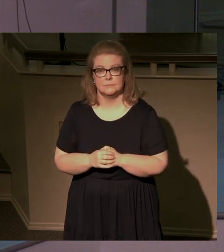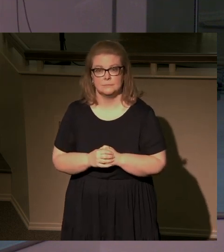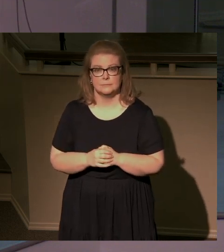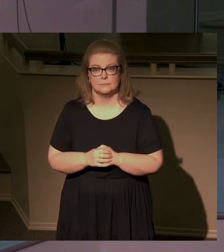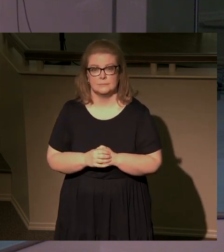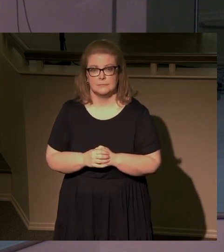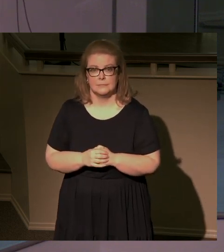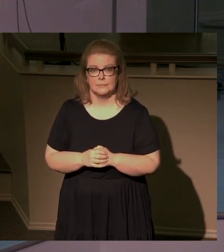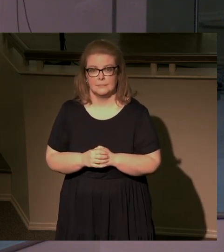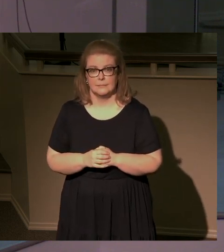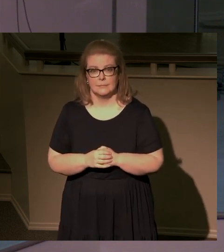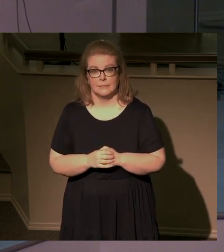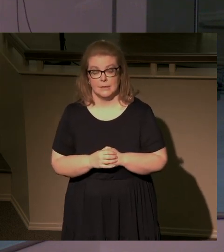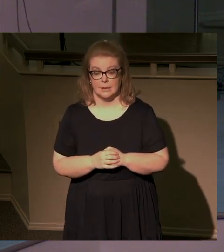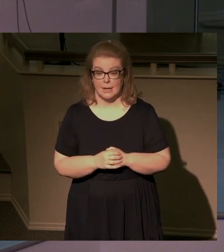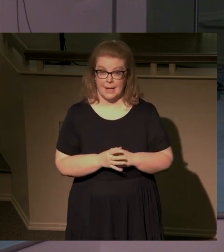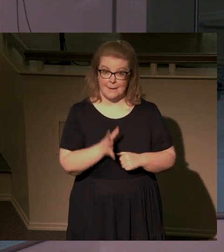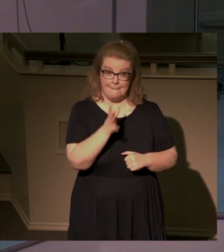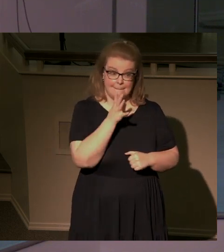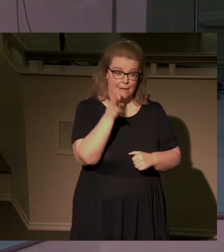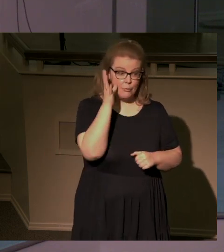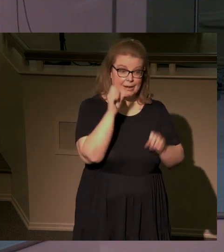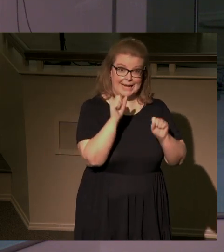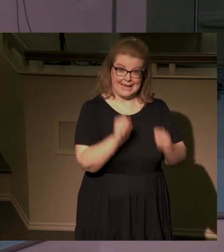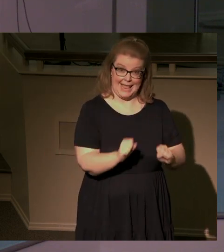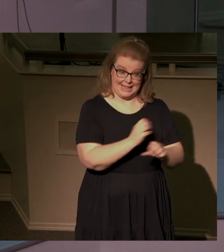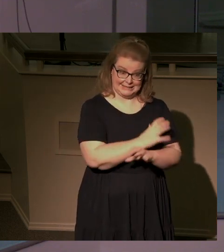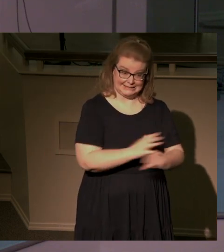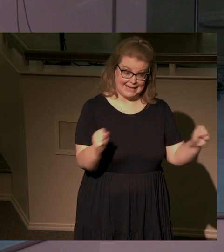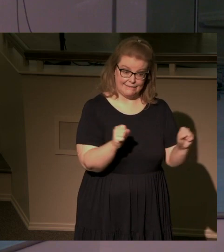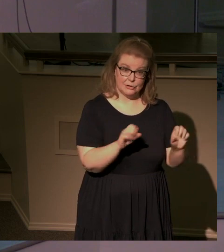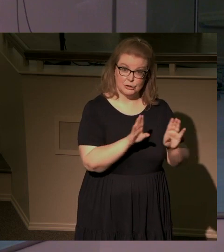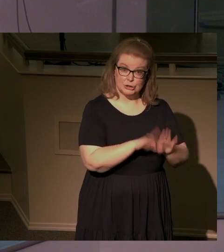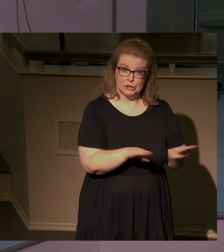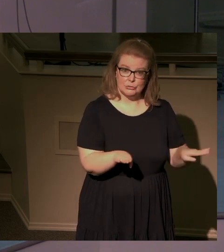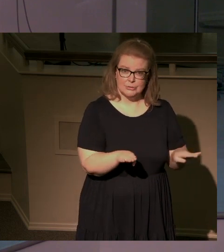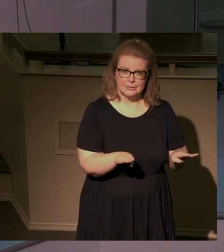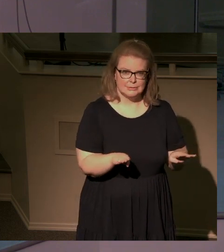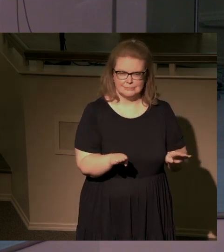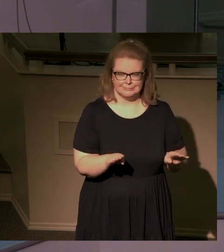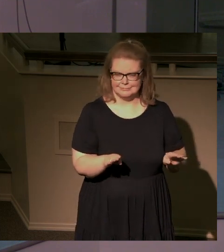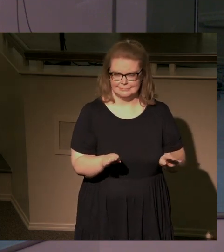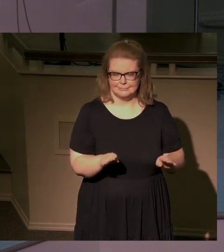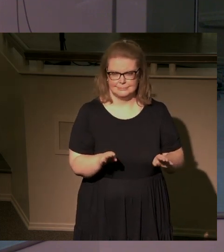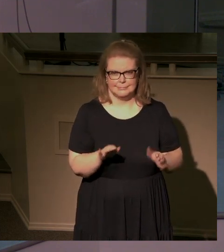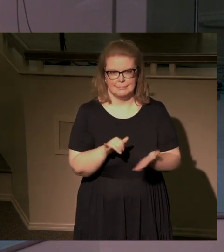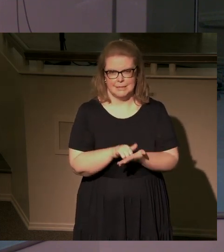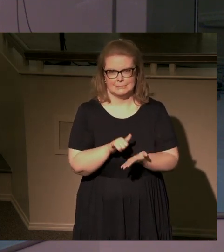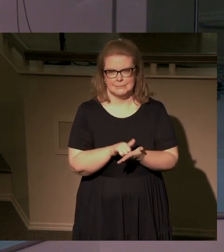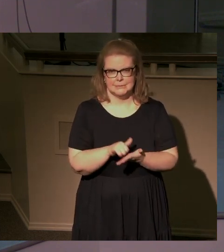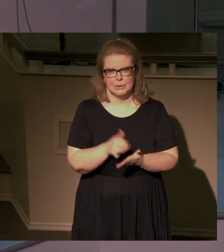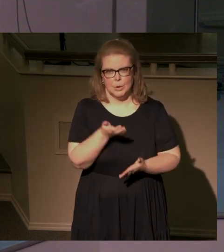Zero parents have saved their children. Zero. Have saved them.